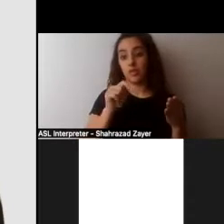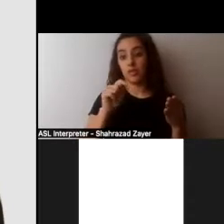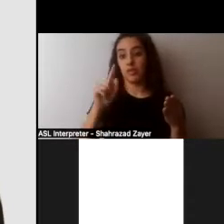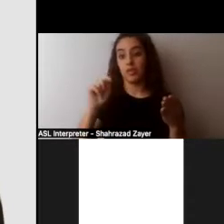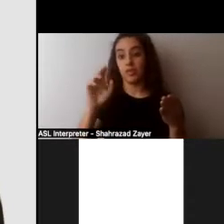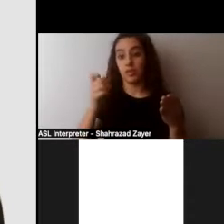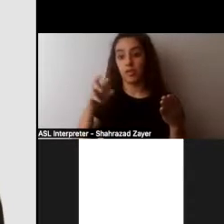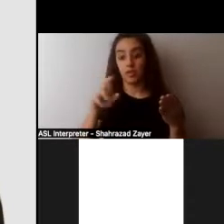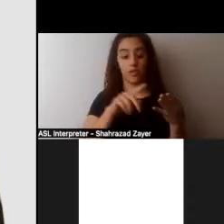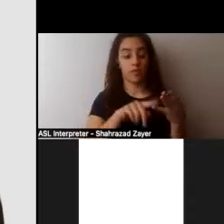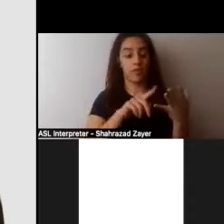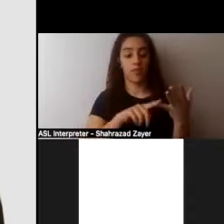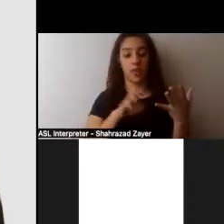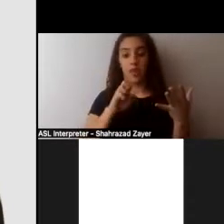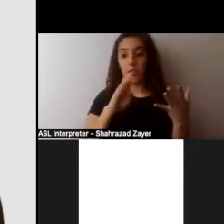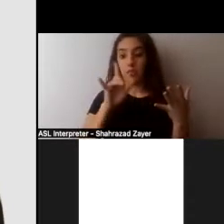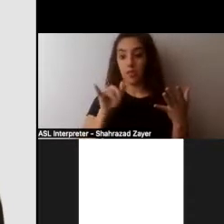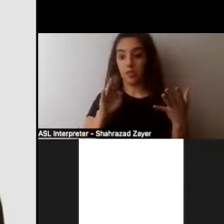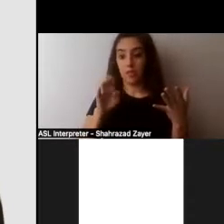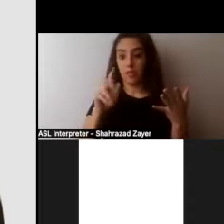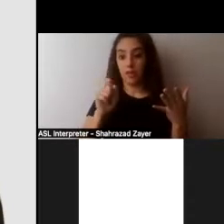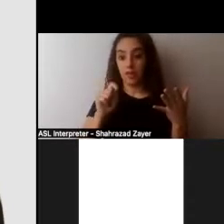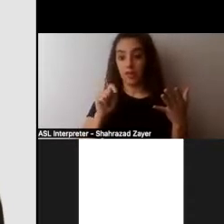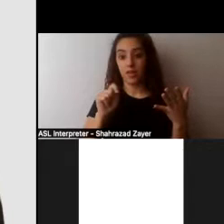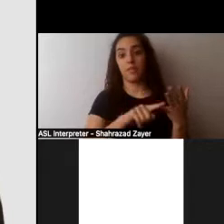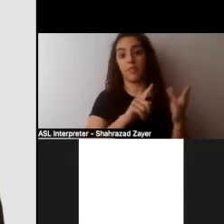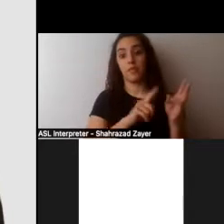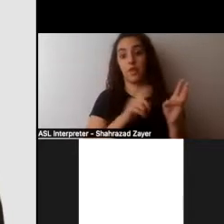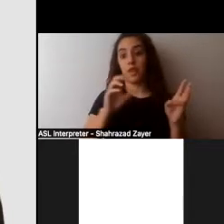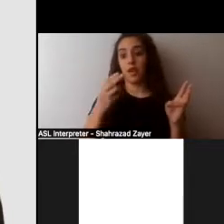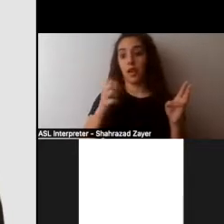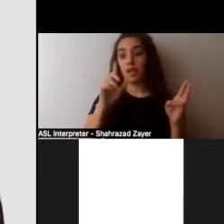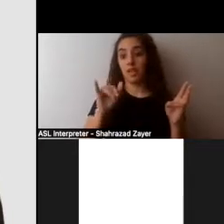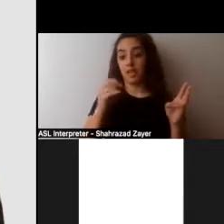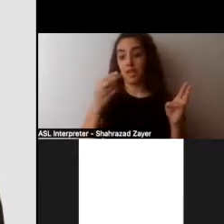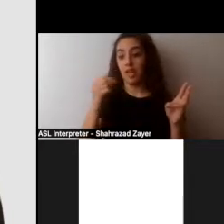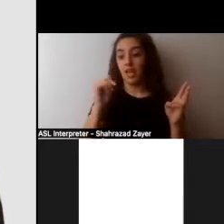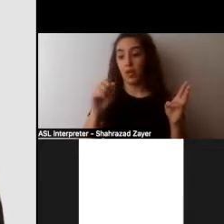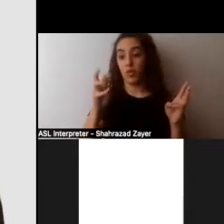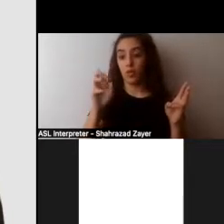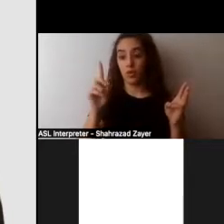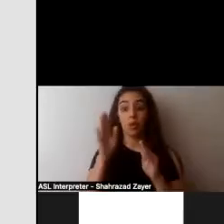Emily Bennett, and Holly Hagler for their incredible contributions to the report.